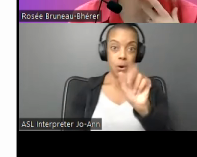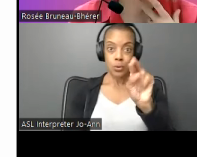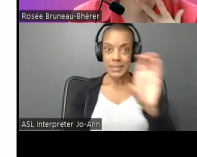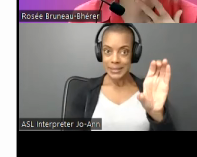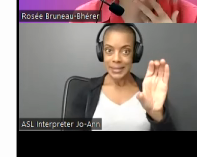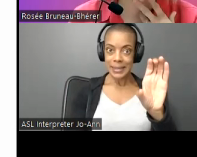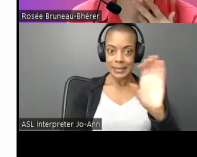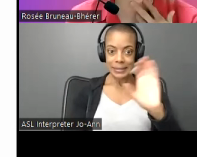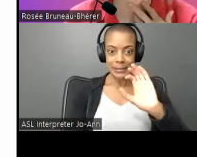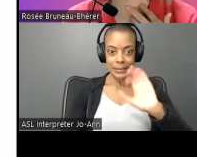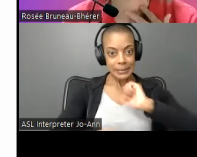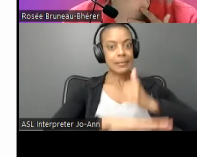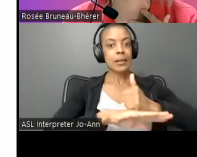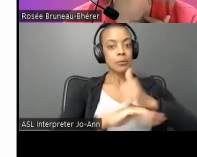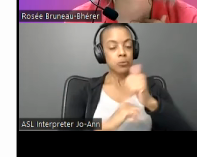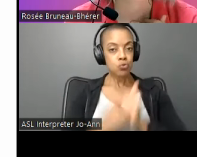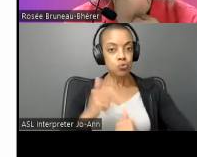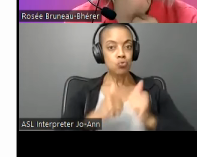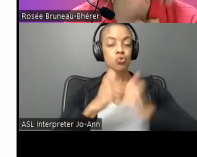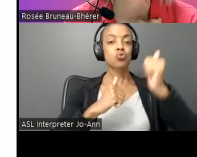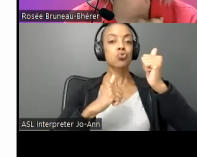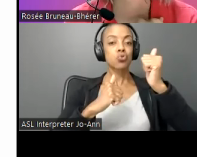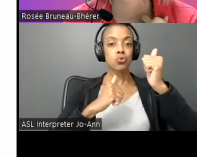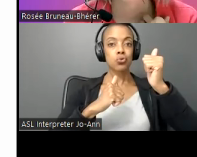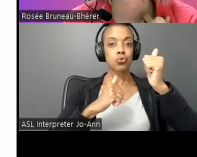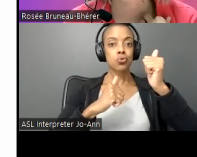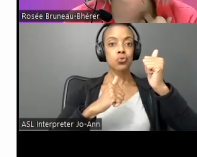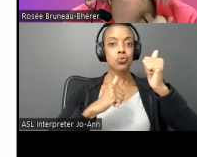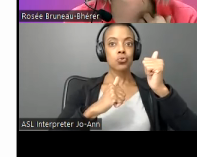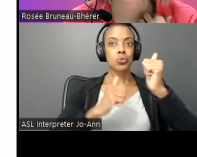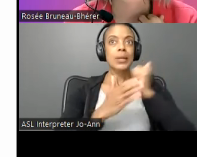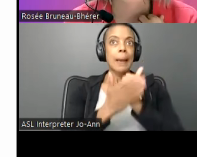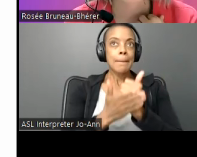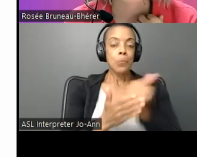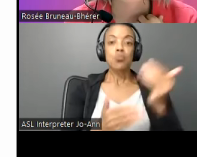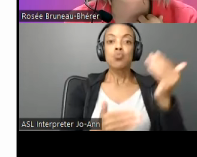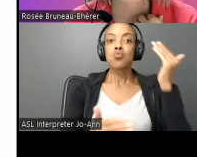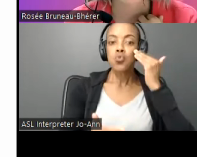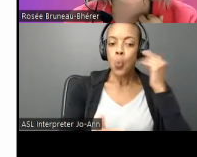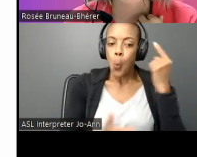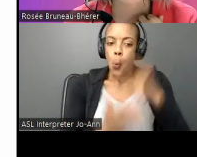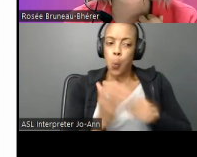structure to know what to look at,